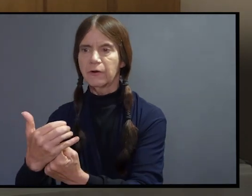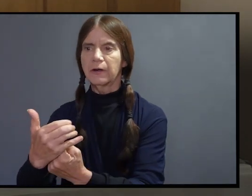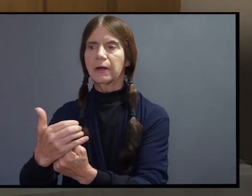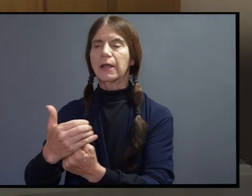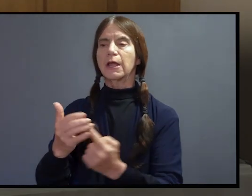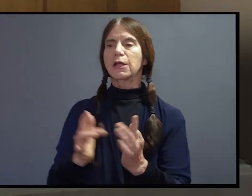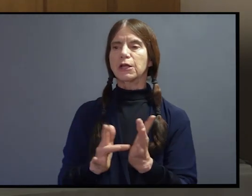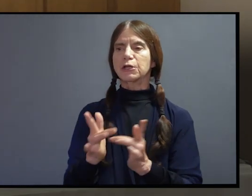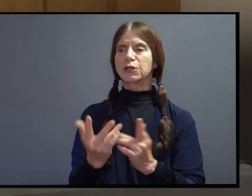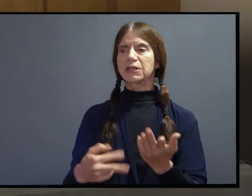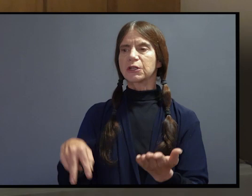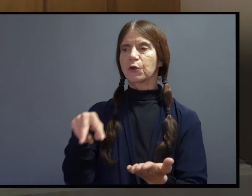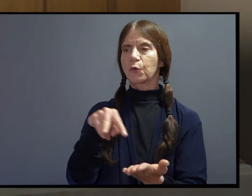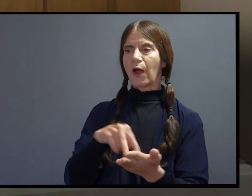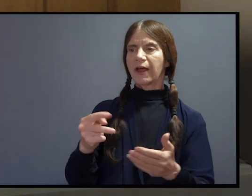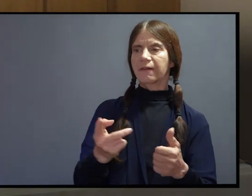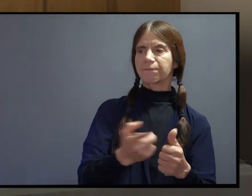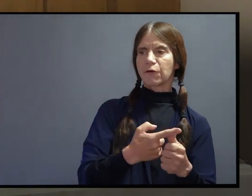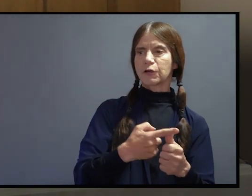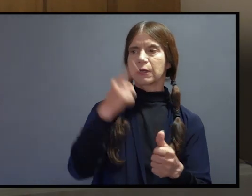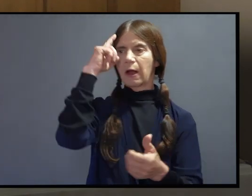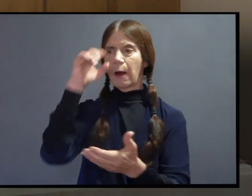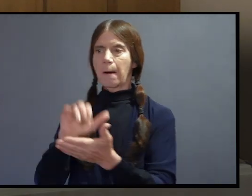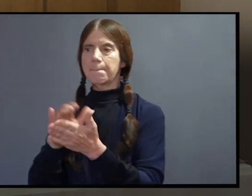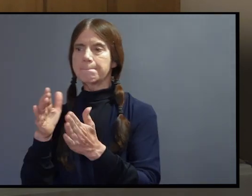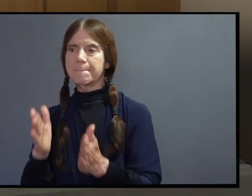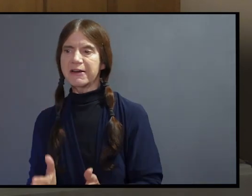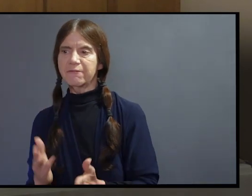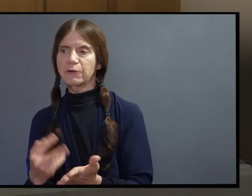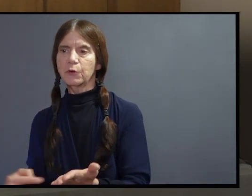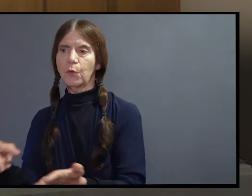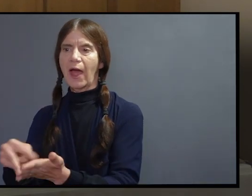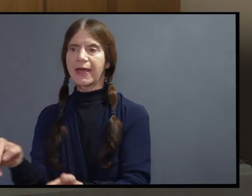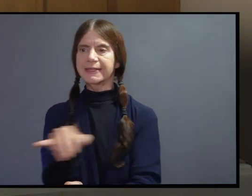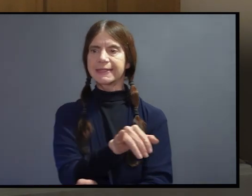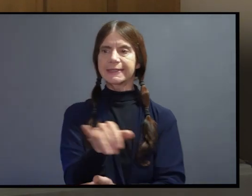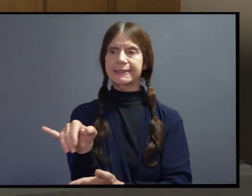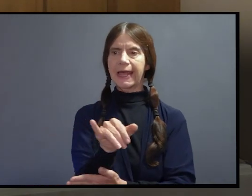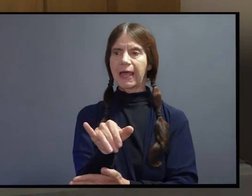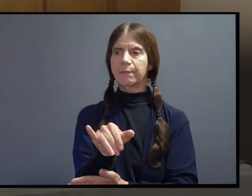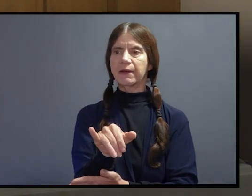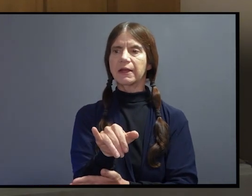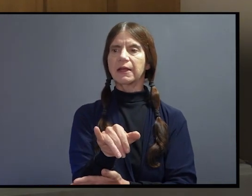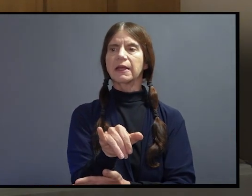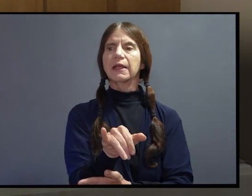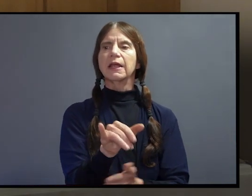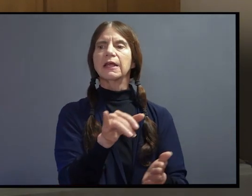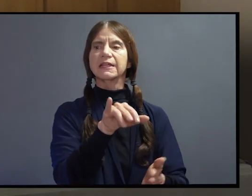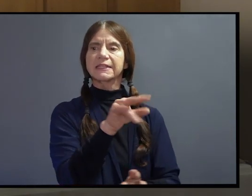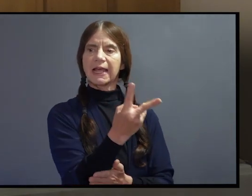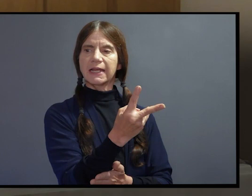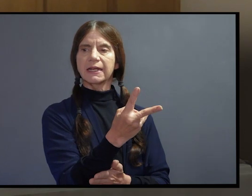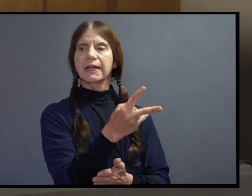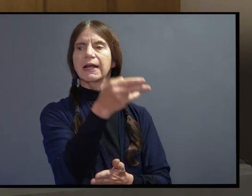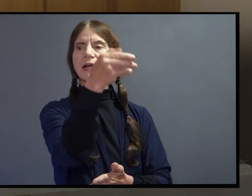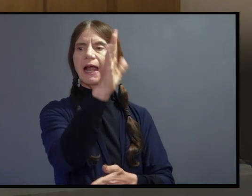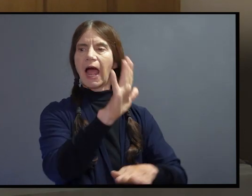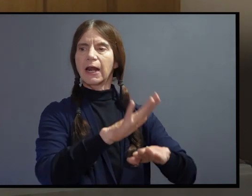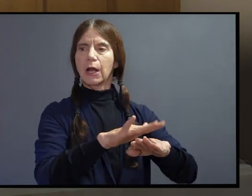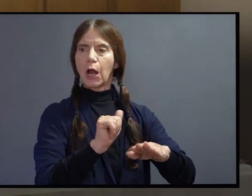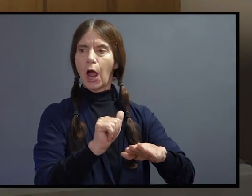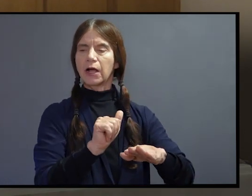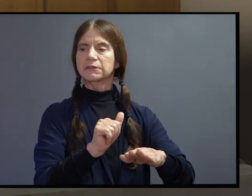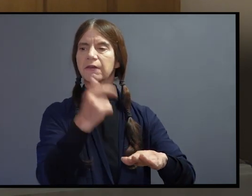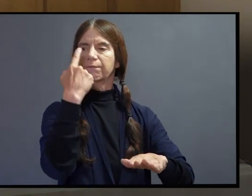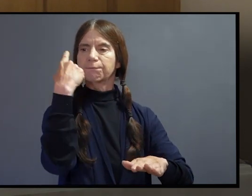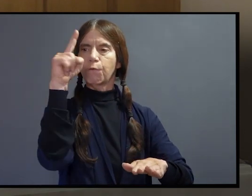Son, in order that he might be the firstborn among many brothers. And those whom he predestined,